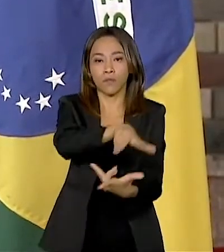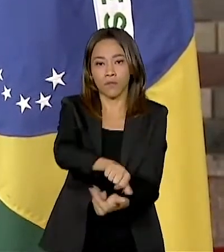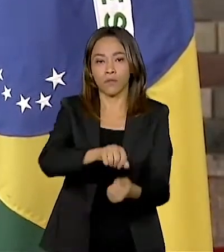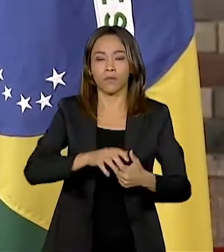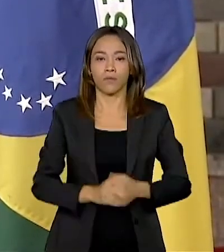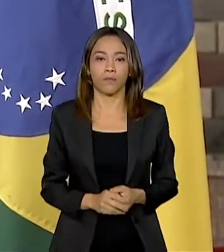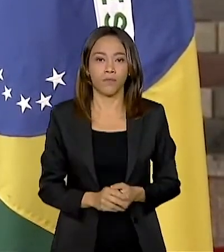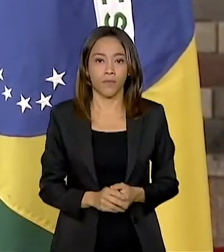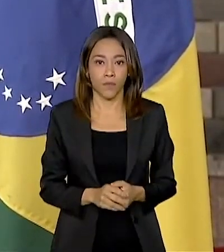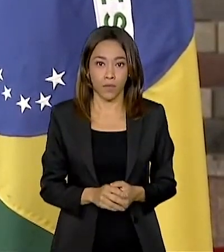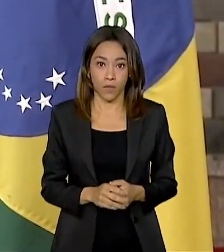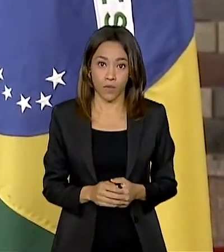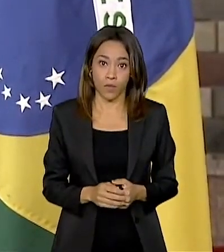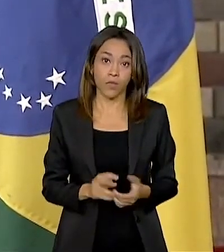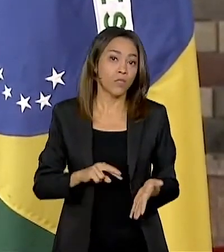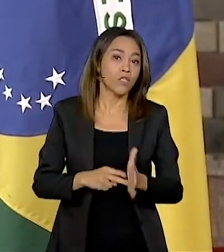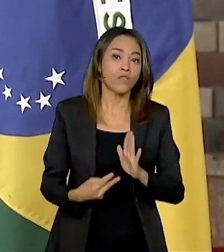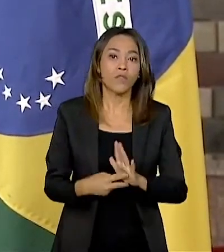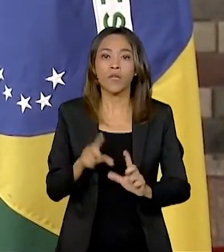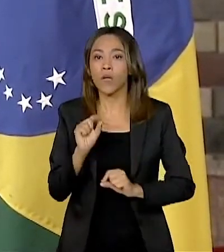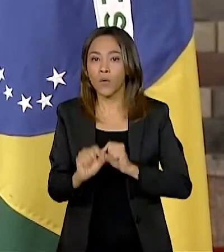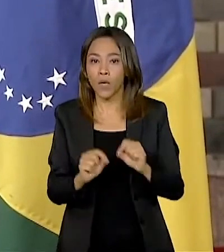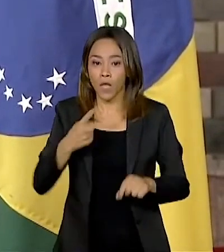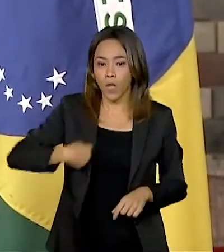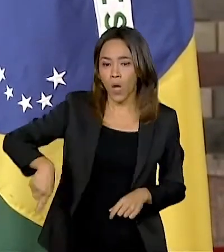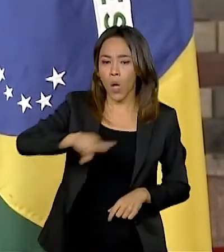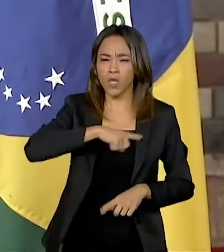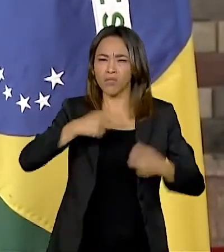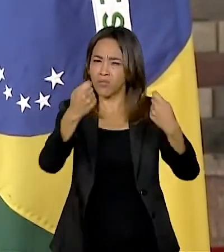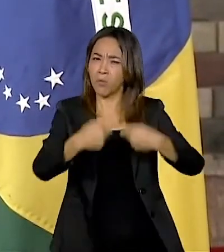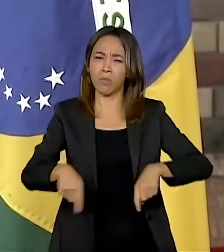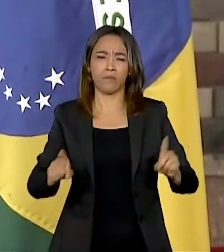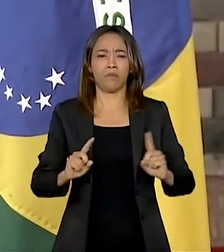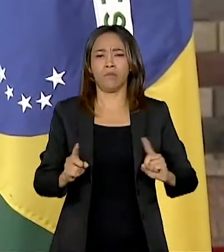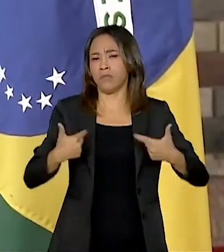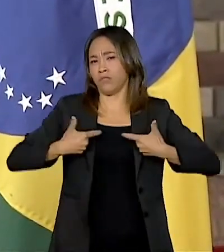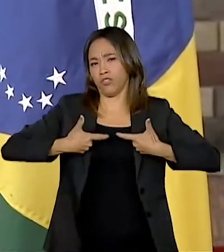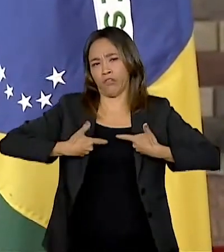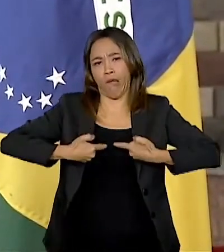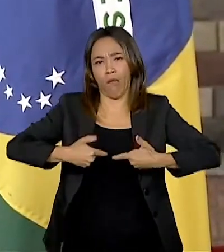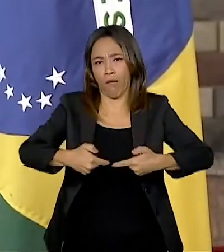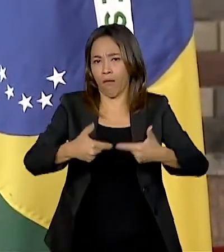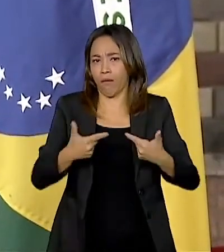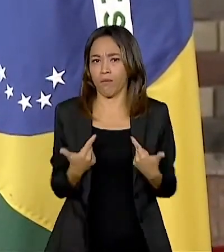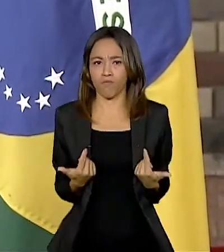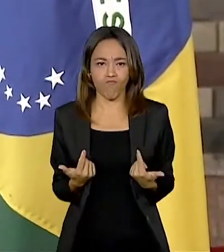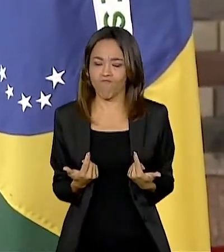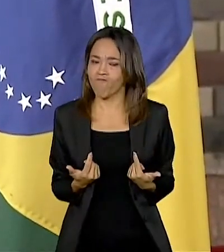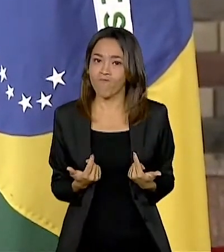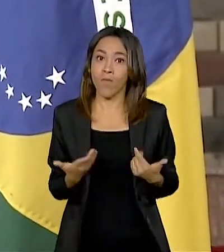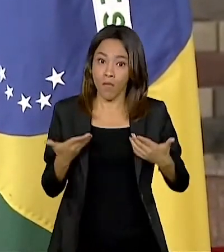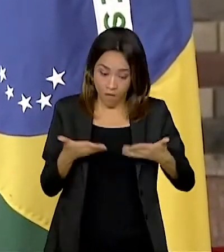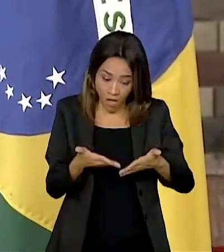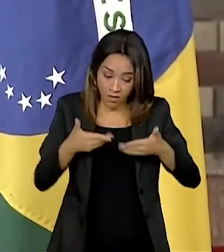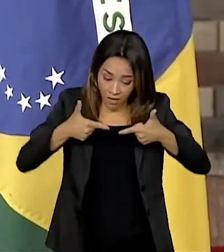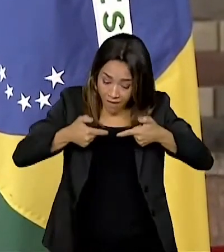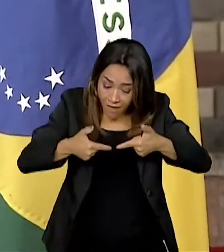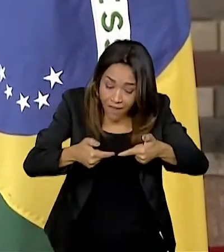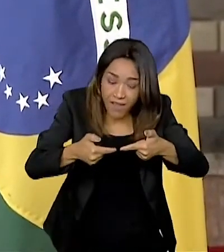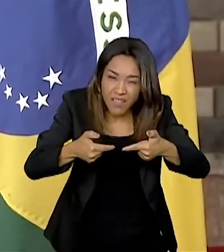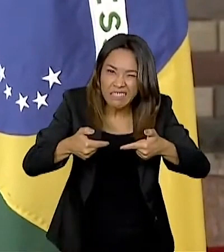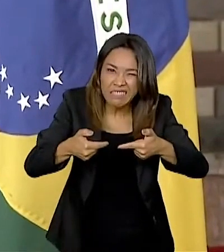Earth. Ou seja, nós não precisamos de guerra. We don't need wars. A guerra ela